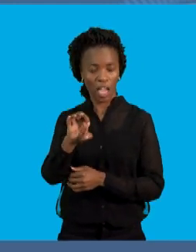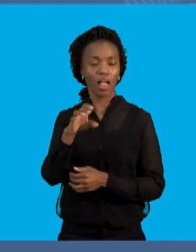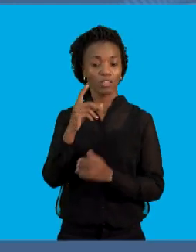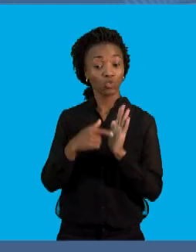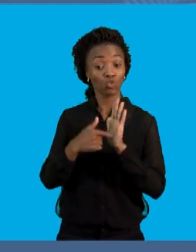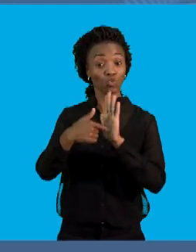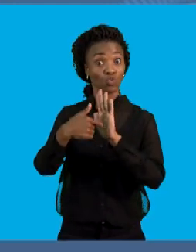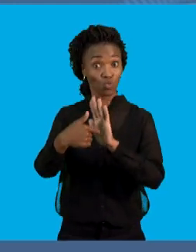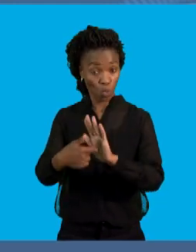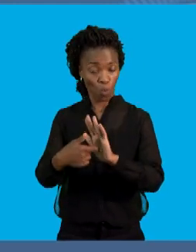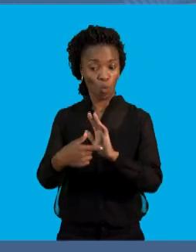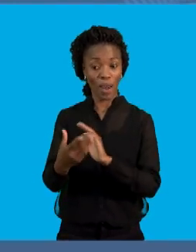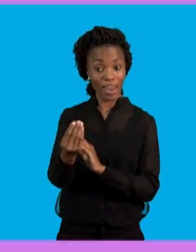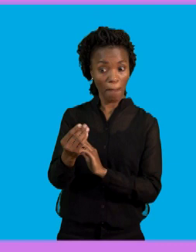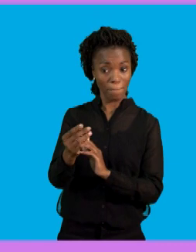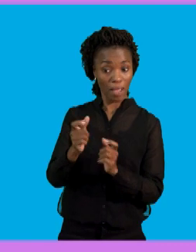certain value?